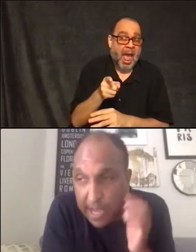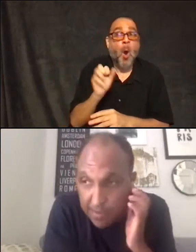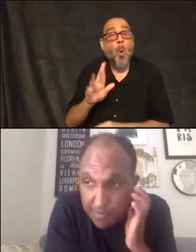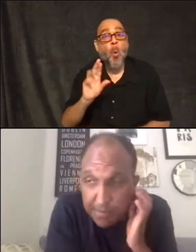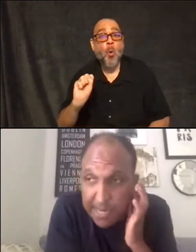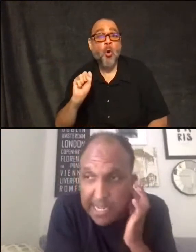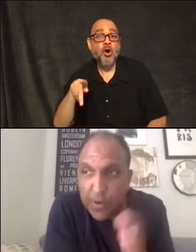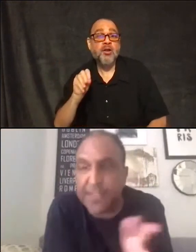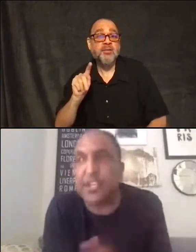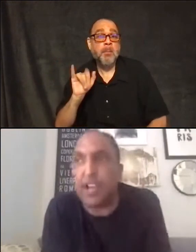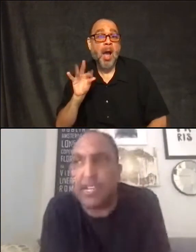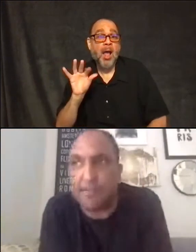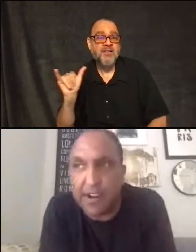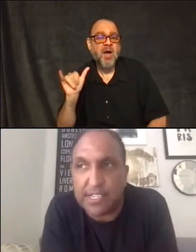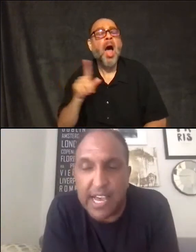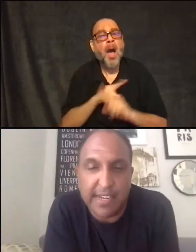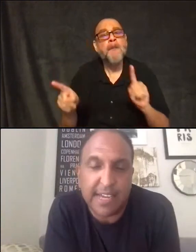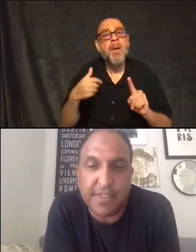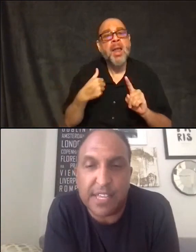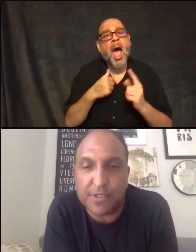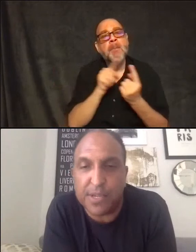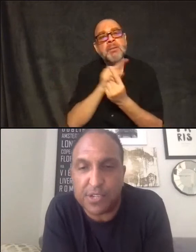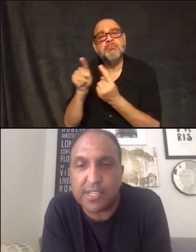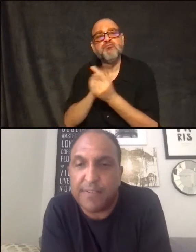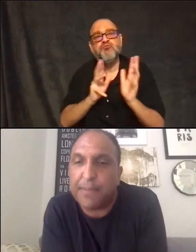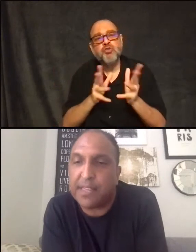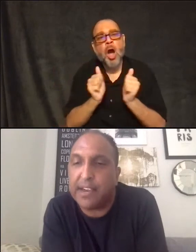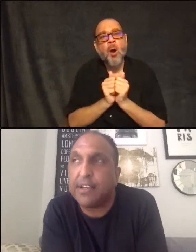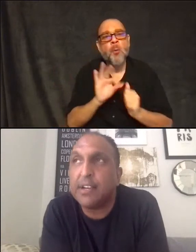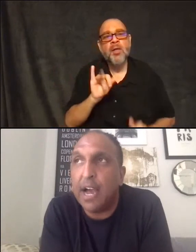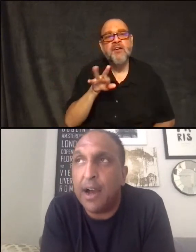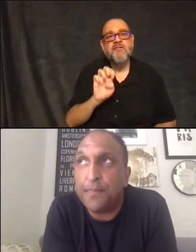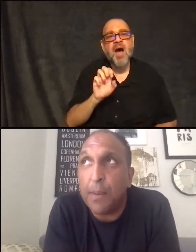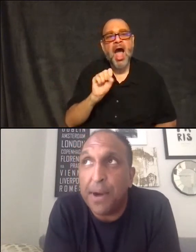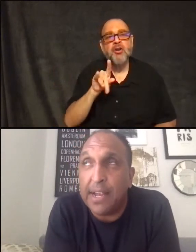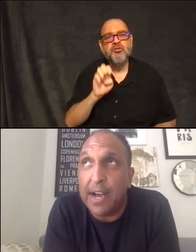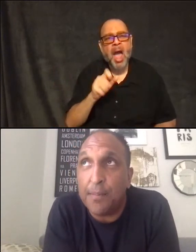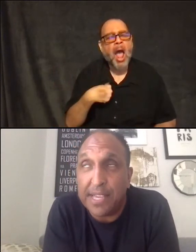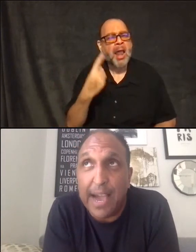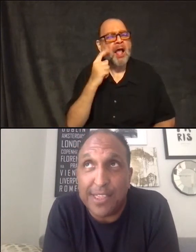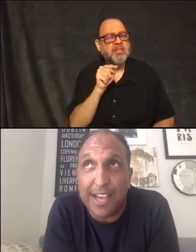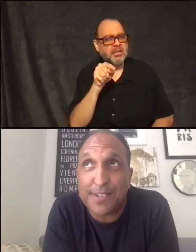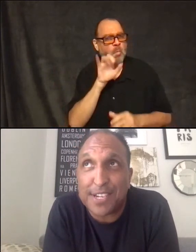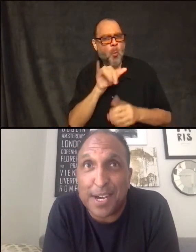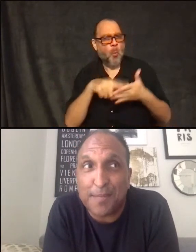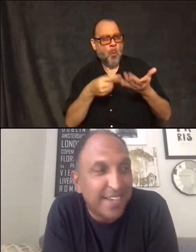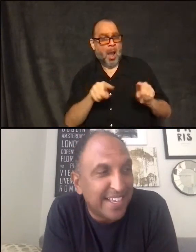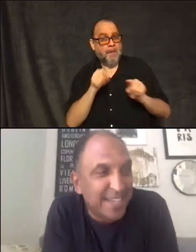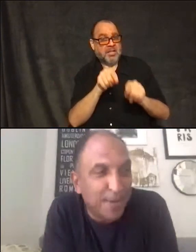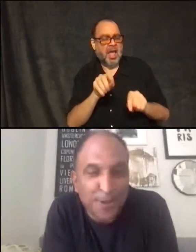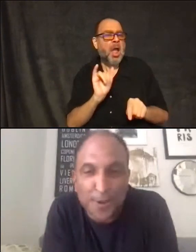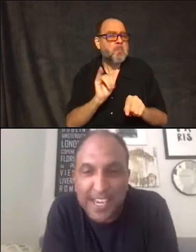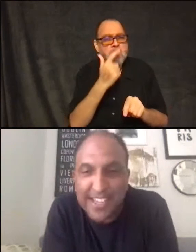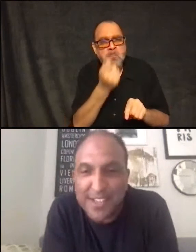been meeting with and talking to Fireside and kind of think there's some interesting stuff happening there. But yeah, would love to come